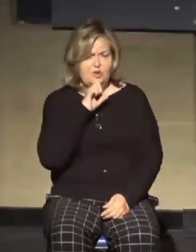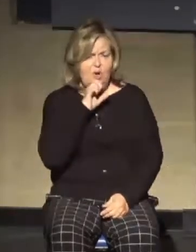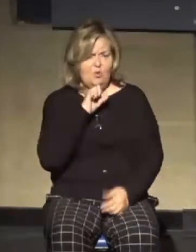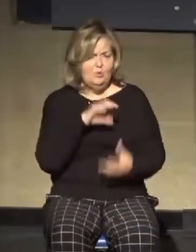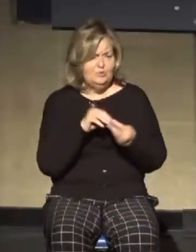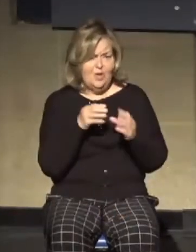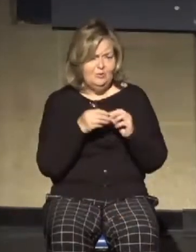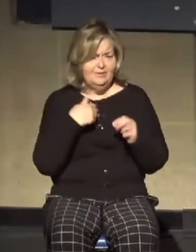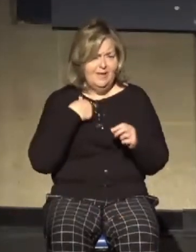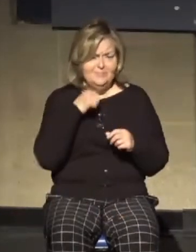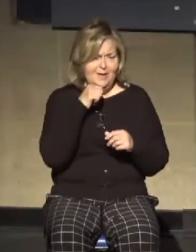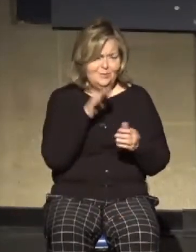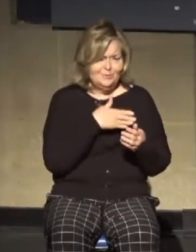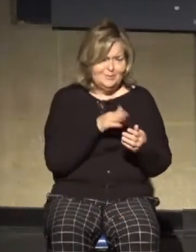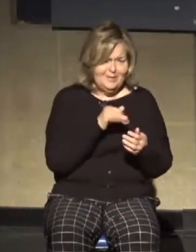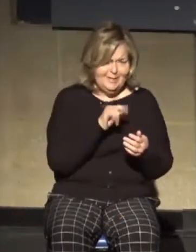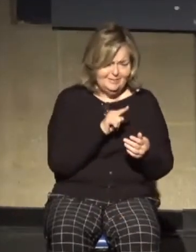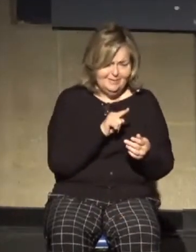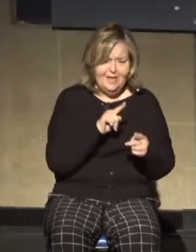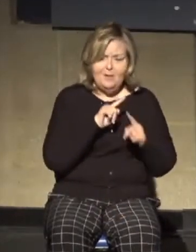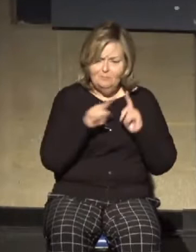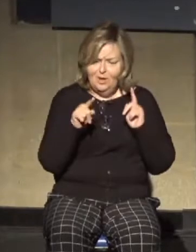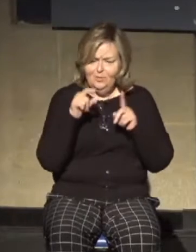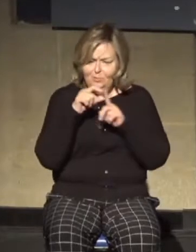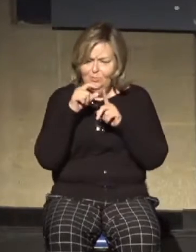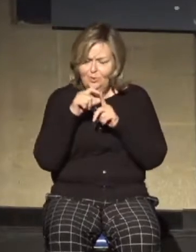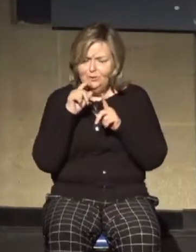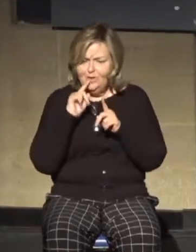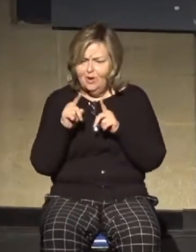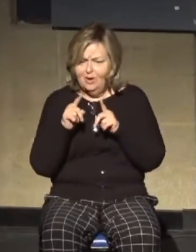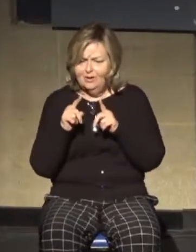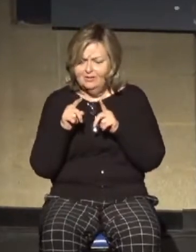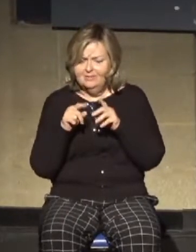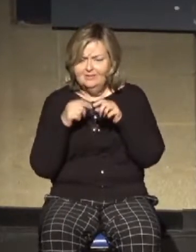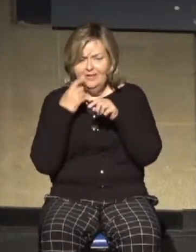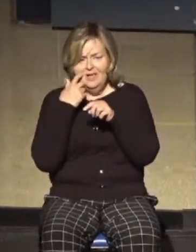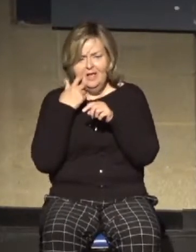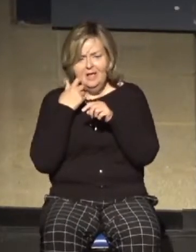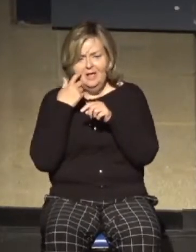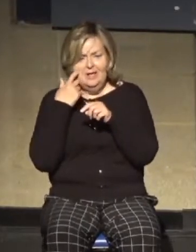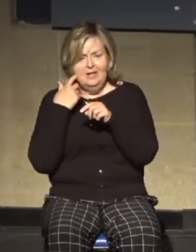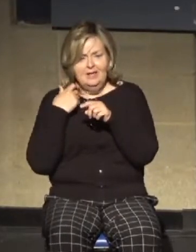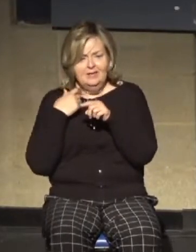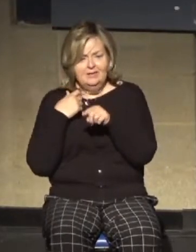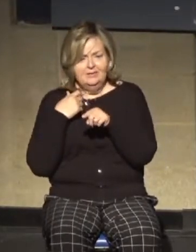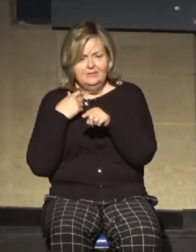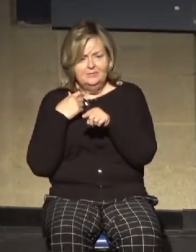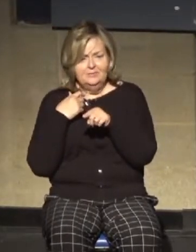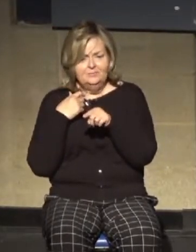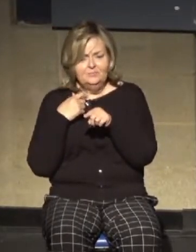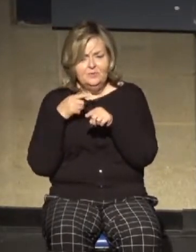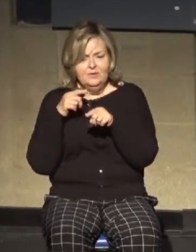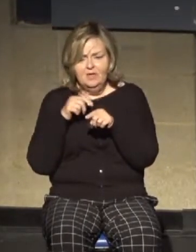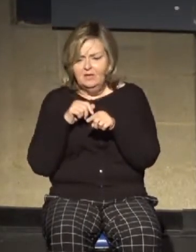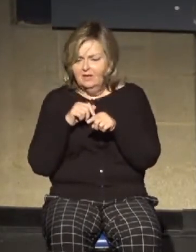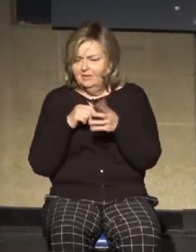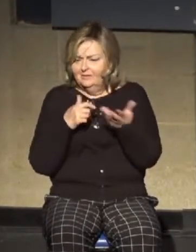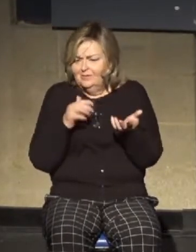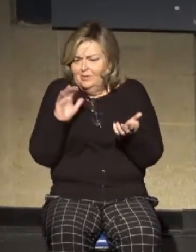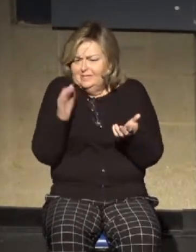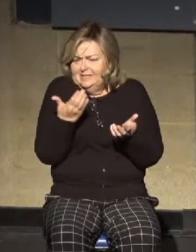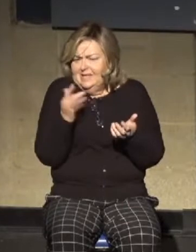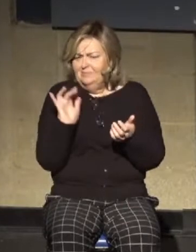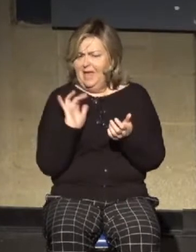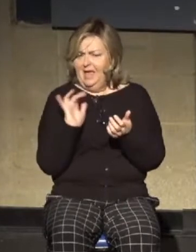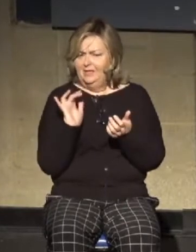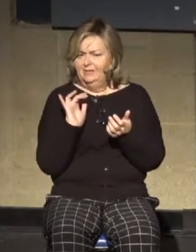I'm not going to sing that for you, but I will actually say the lyrics. So the lyrics that he used in the article said, "Don't it always seem to